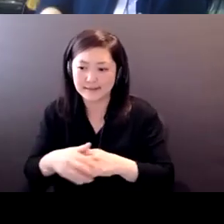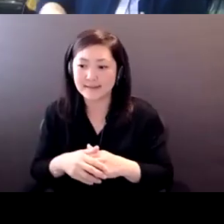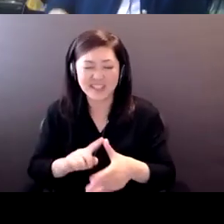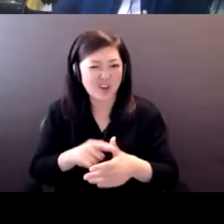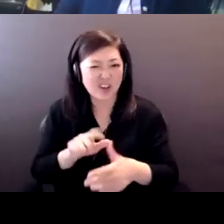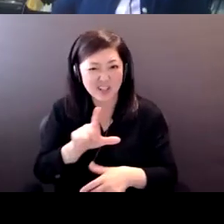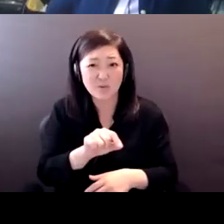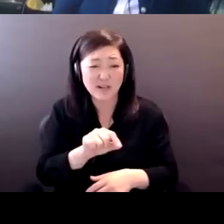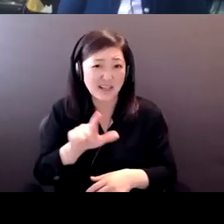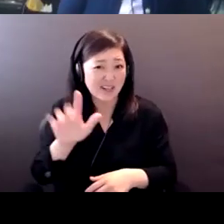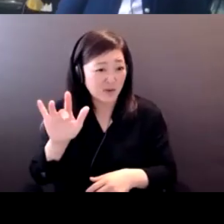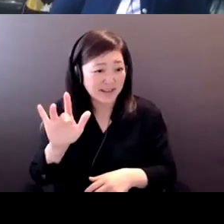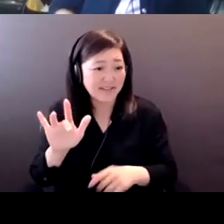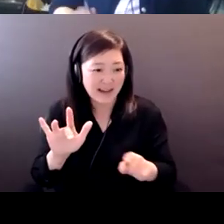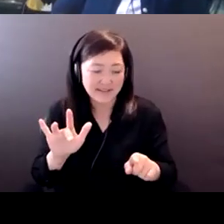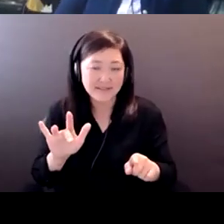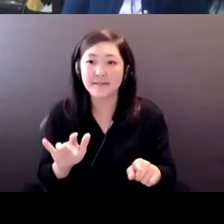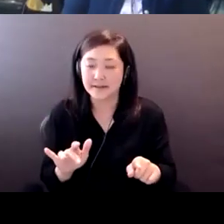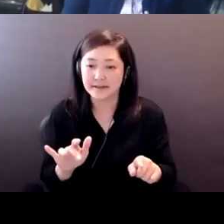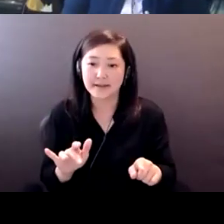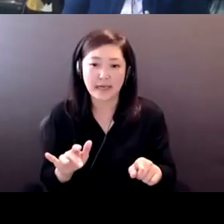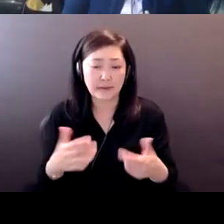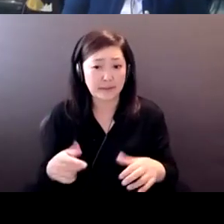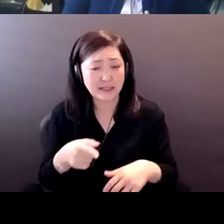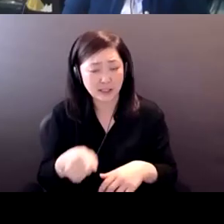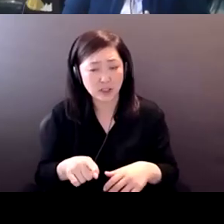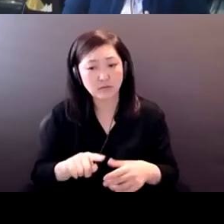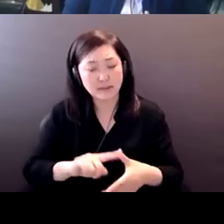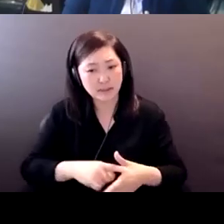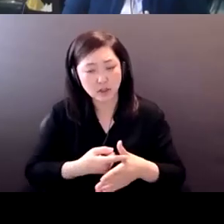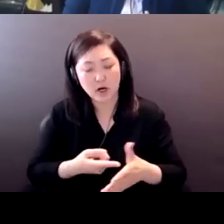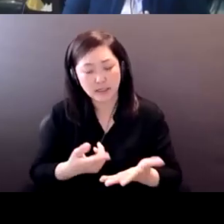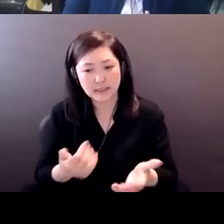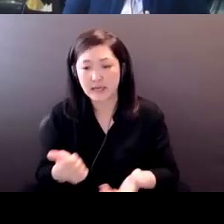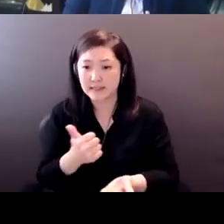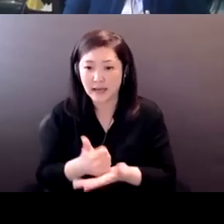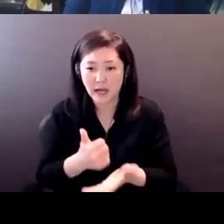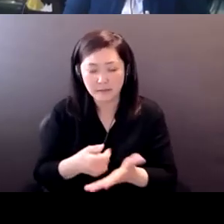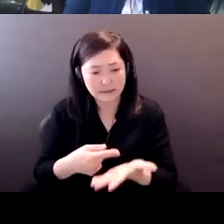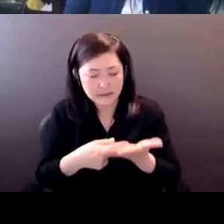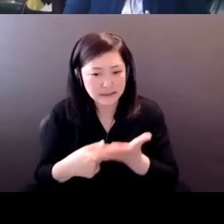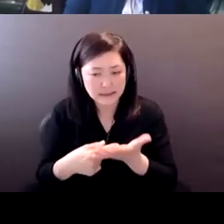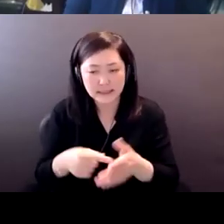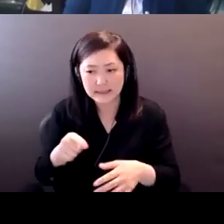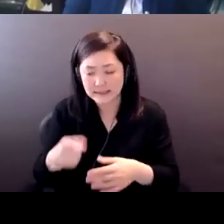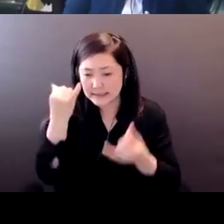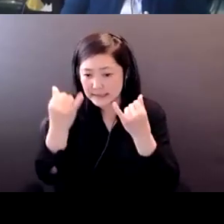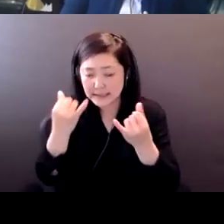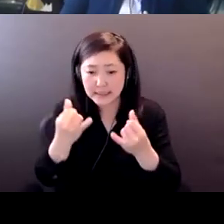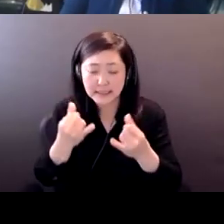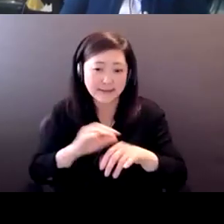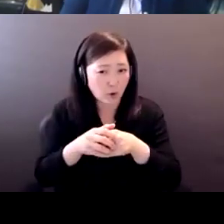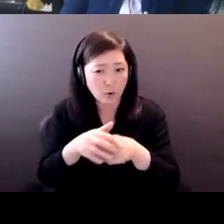brought many of us together to start talking about this and start thinking about bringing this question to the forefront. So